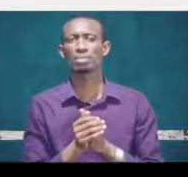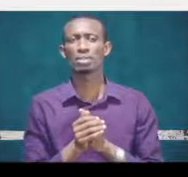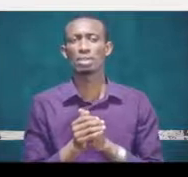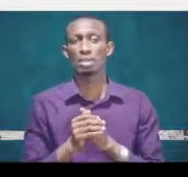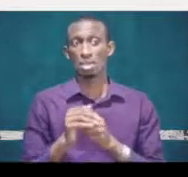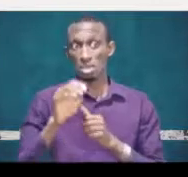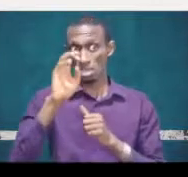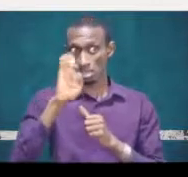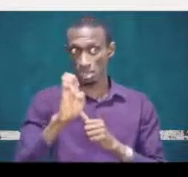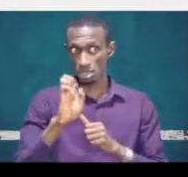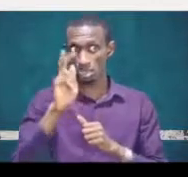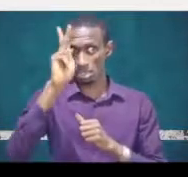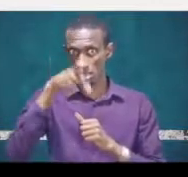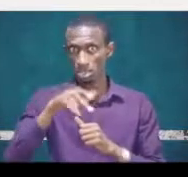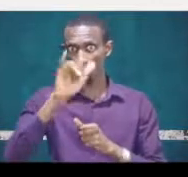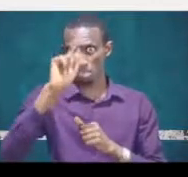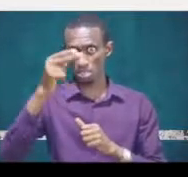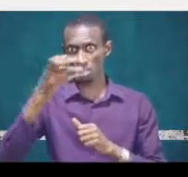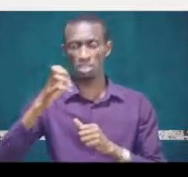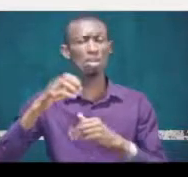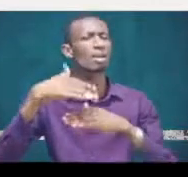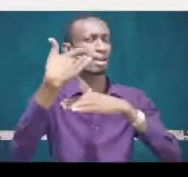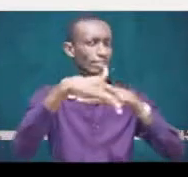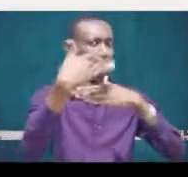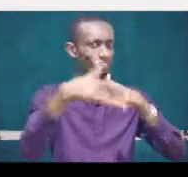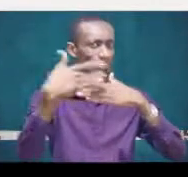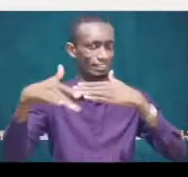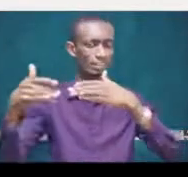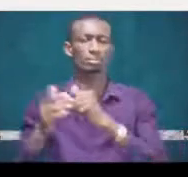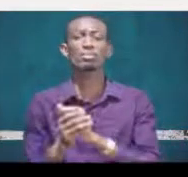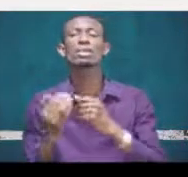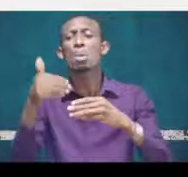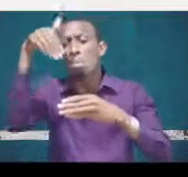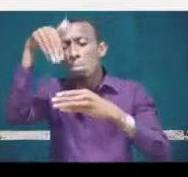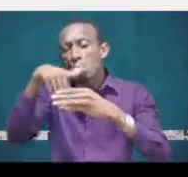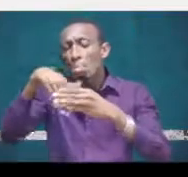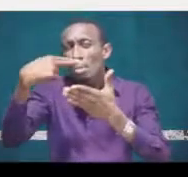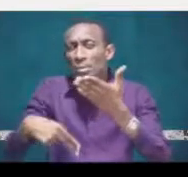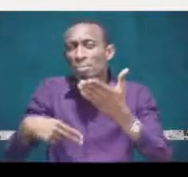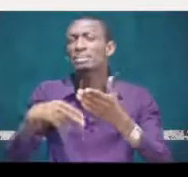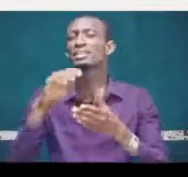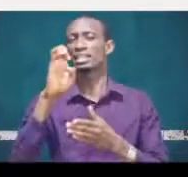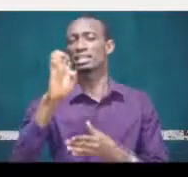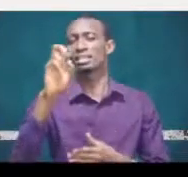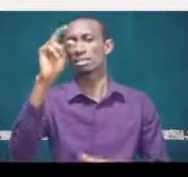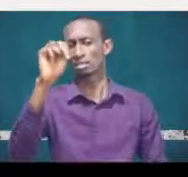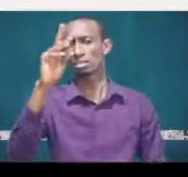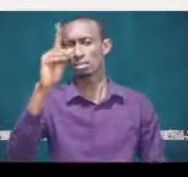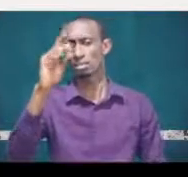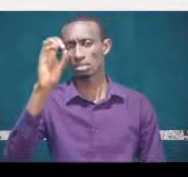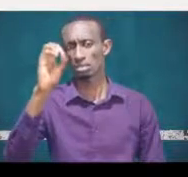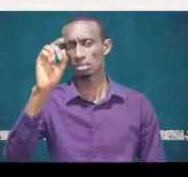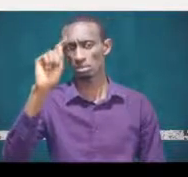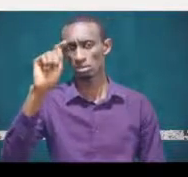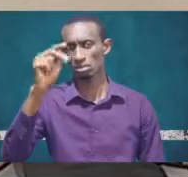So inside blood vessels, we find there endothelium. Remember, the main functions